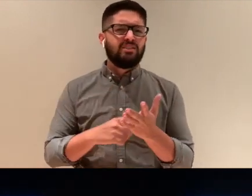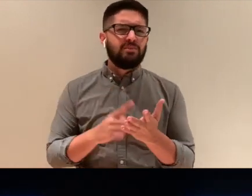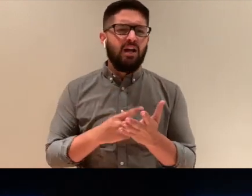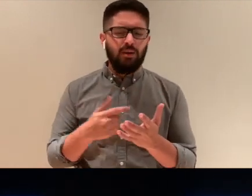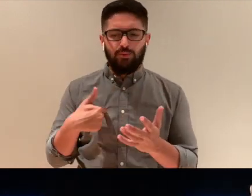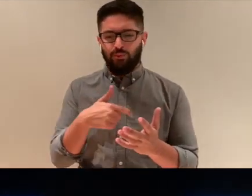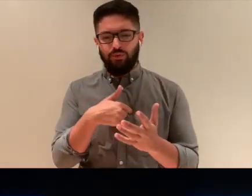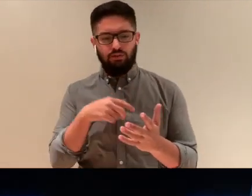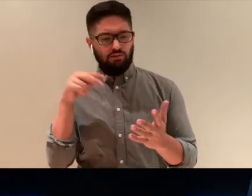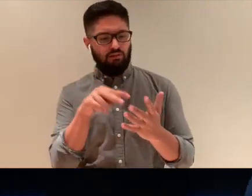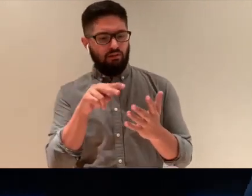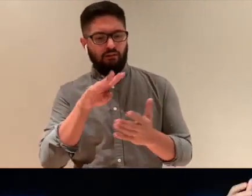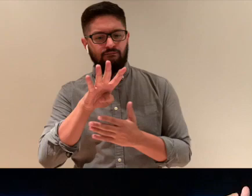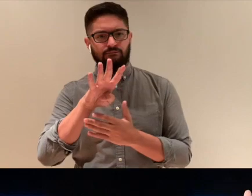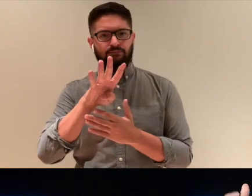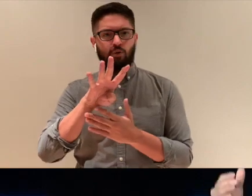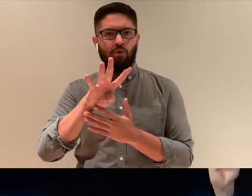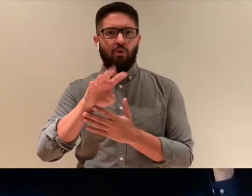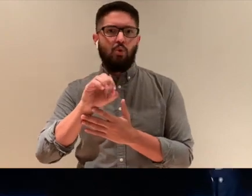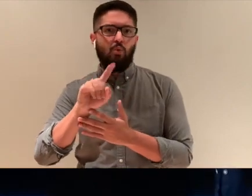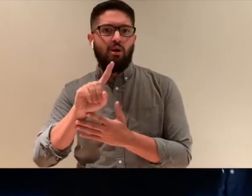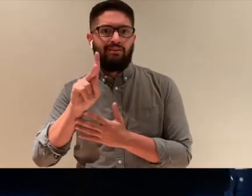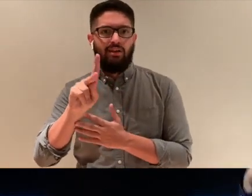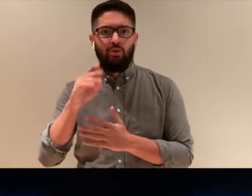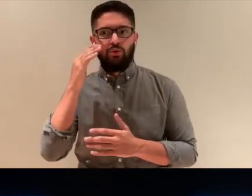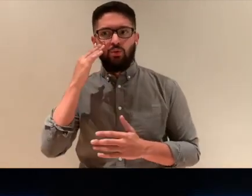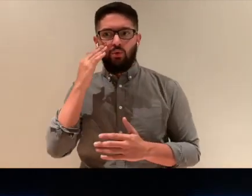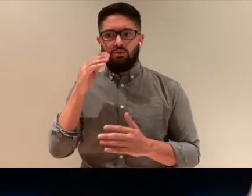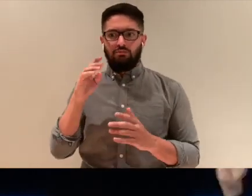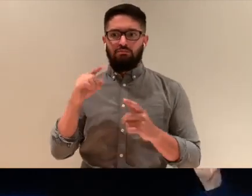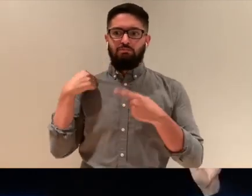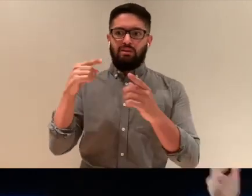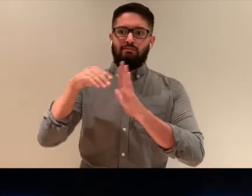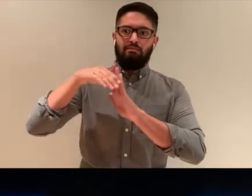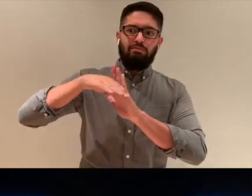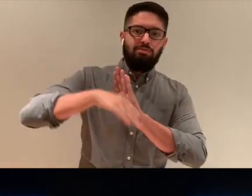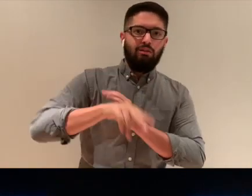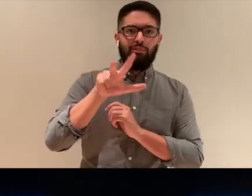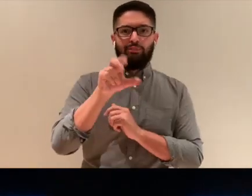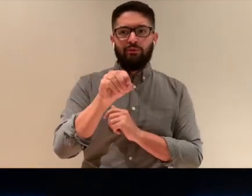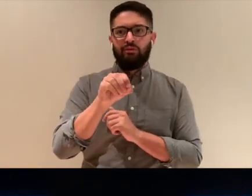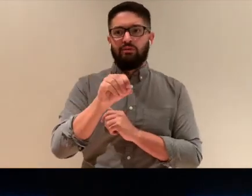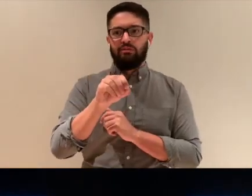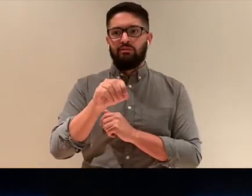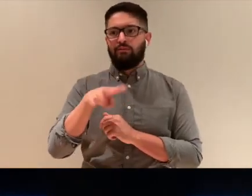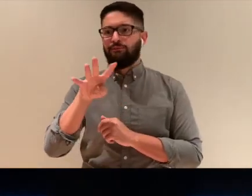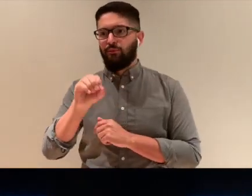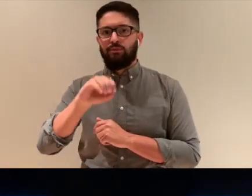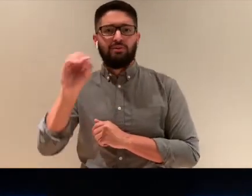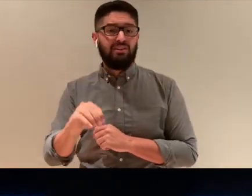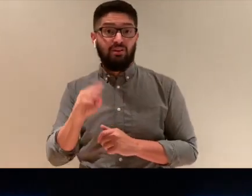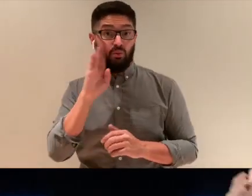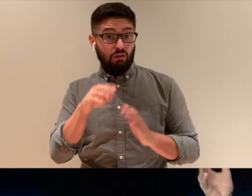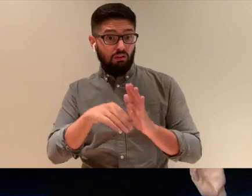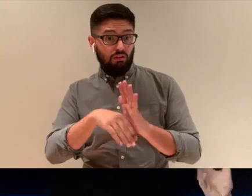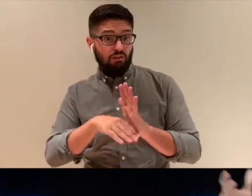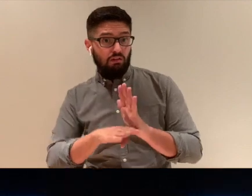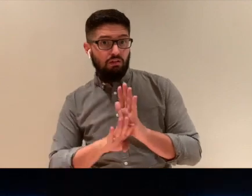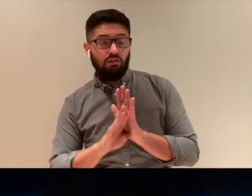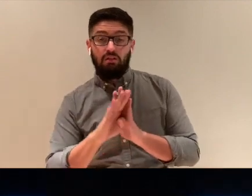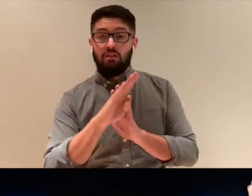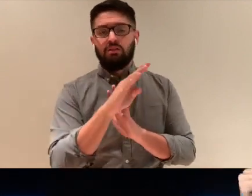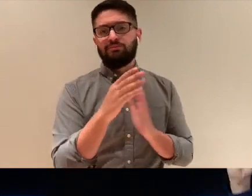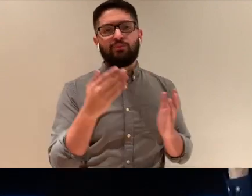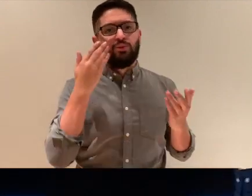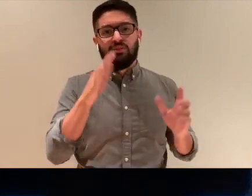Sometimes we look at our 401ks and we know how they've been dropping 30, 40%. And are they going to go up? We